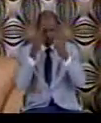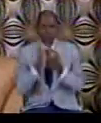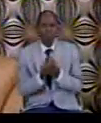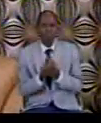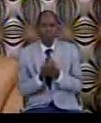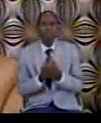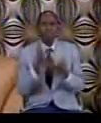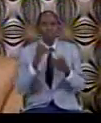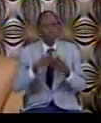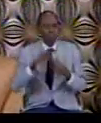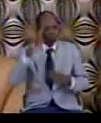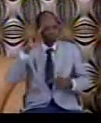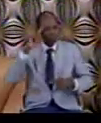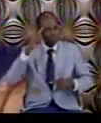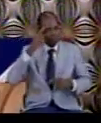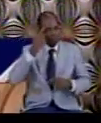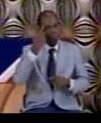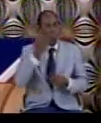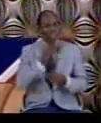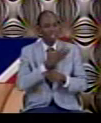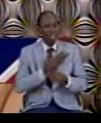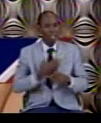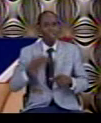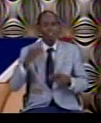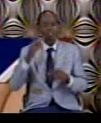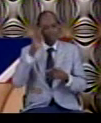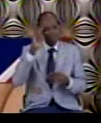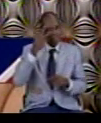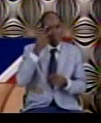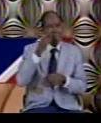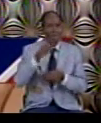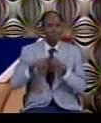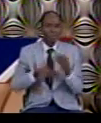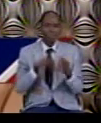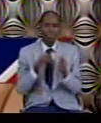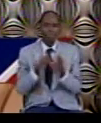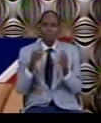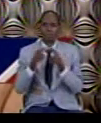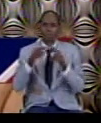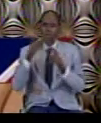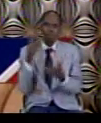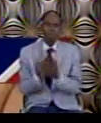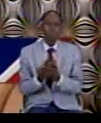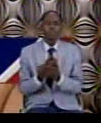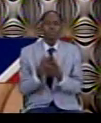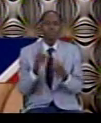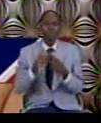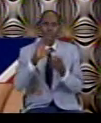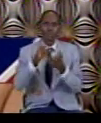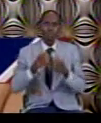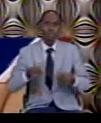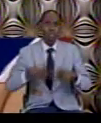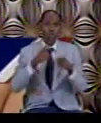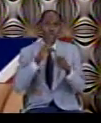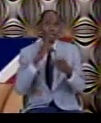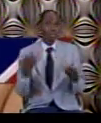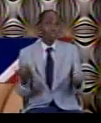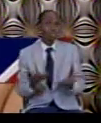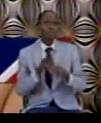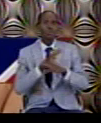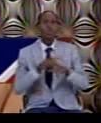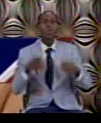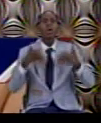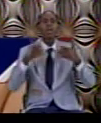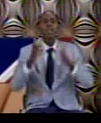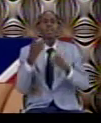it over in our mind and apply it personally to every one of our lives. You are here at the Bible study. Don't allow the Bible